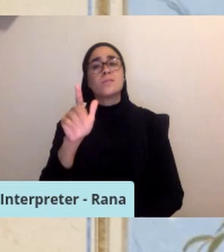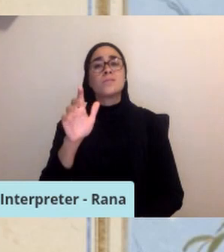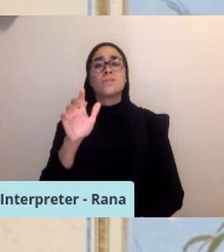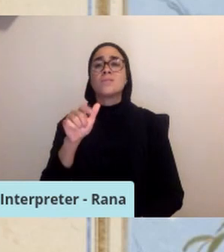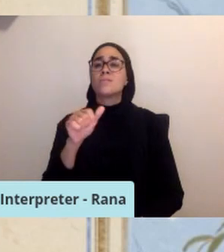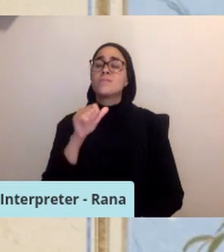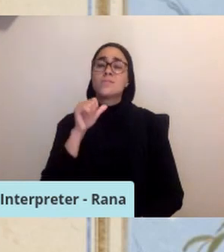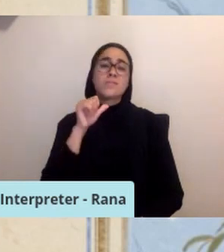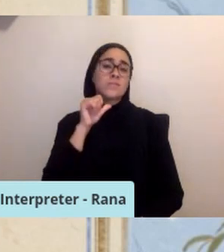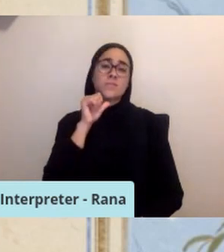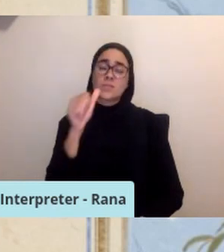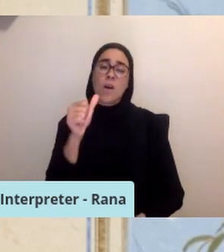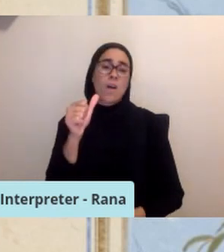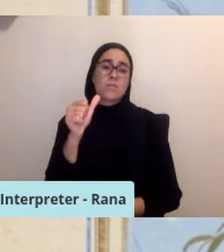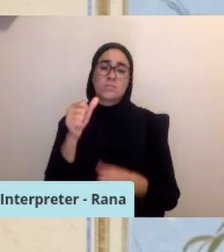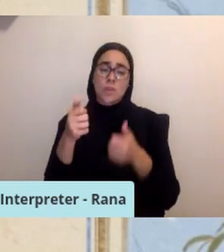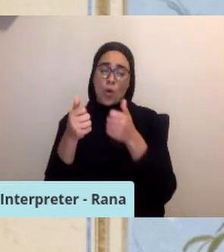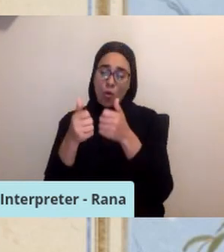another child.